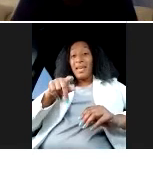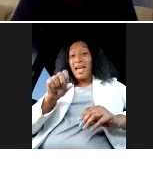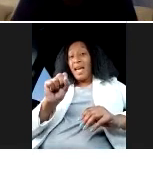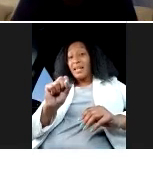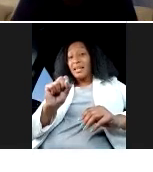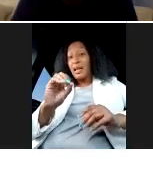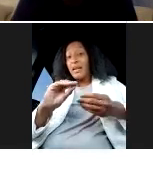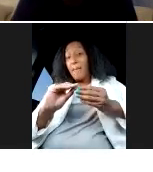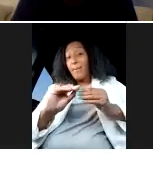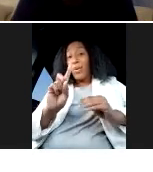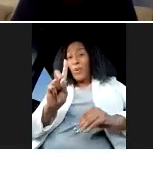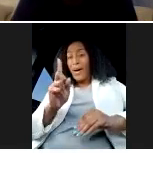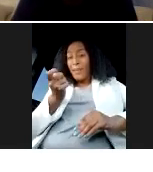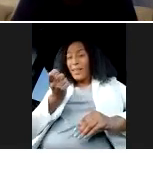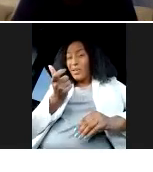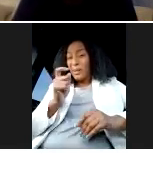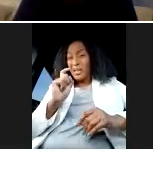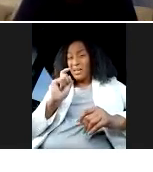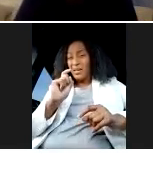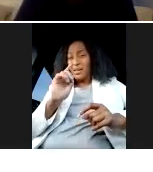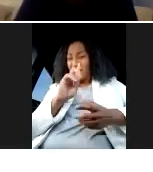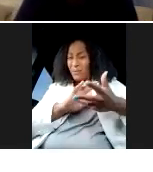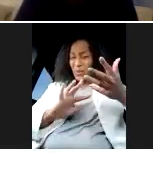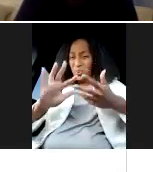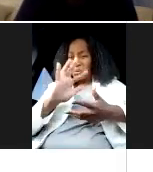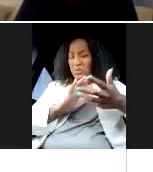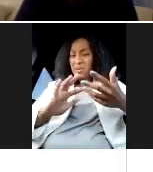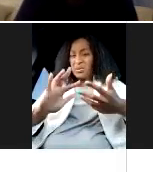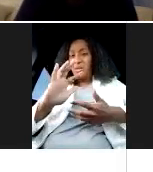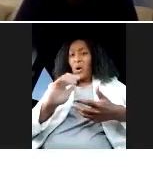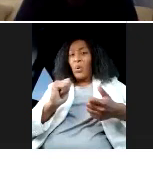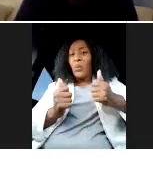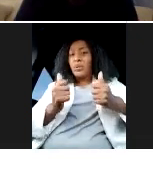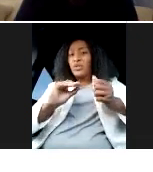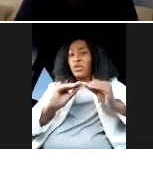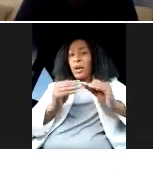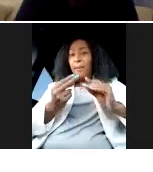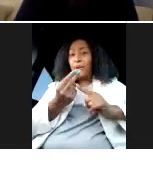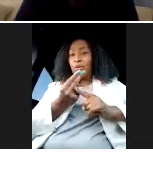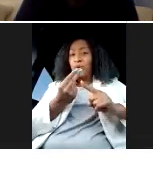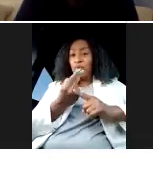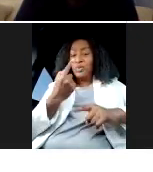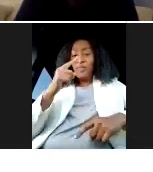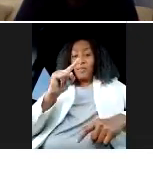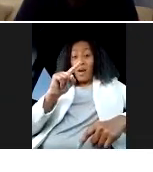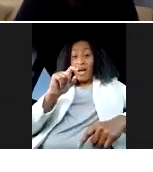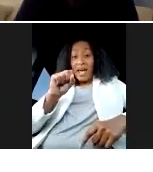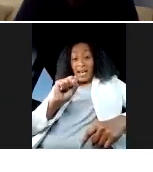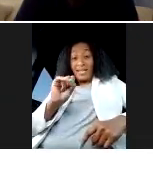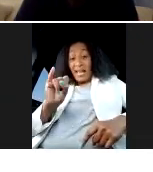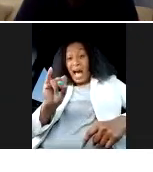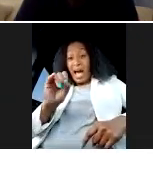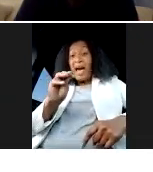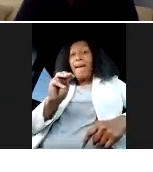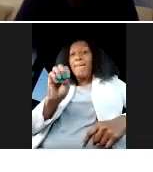little confused. Are we, like, what numbers are we using for the SI units? Like, are we, like, we just What have to fit numbers? like